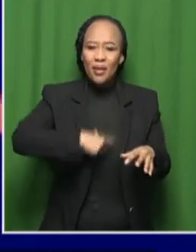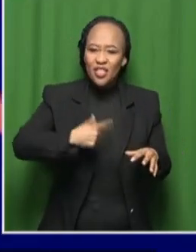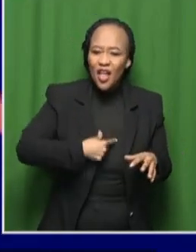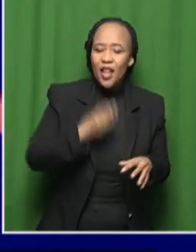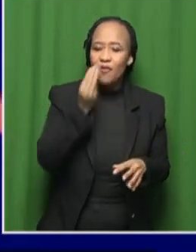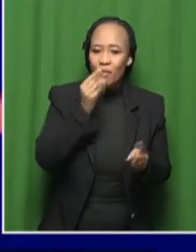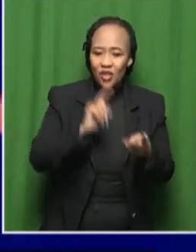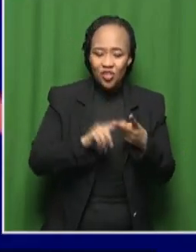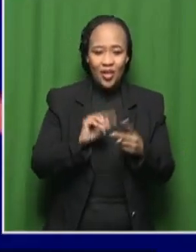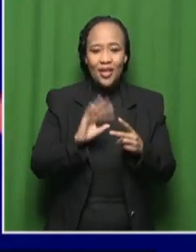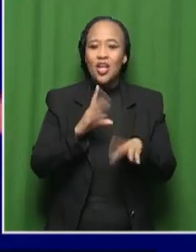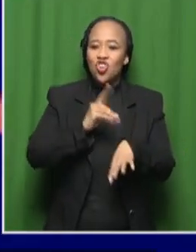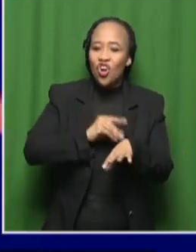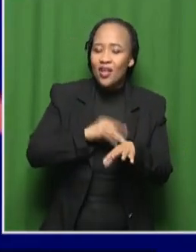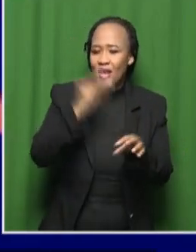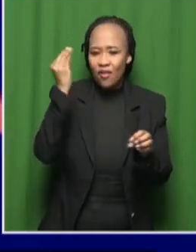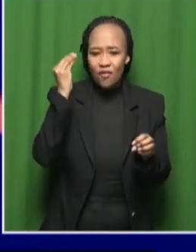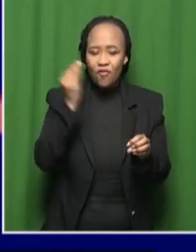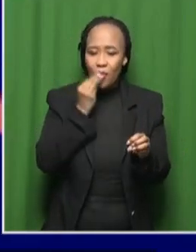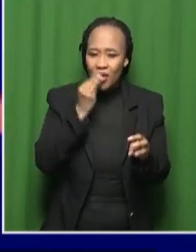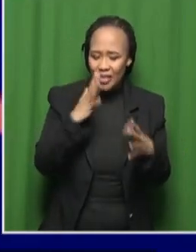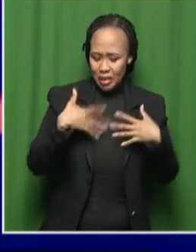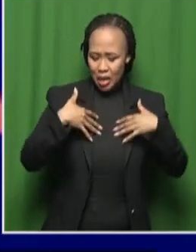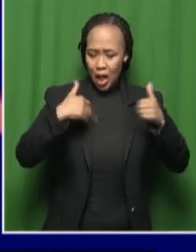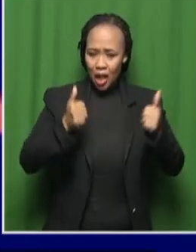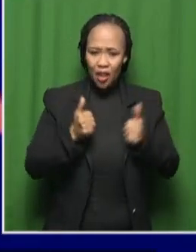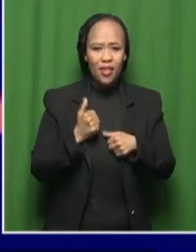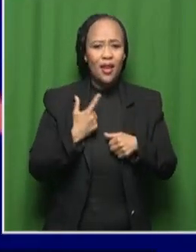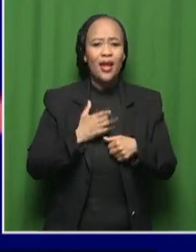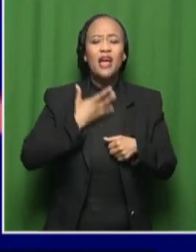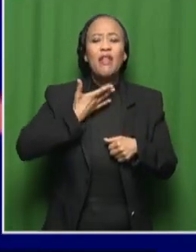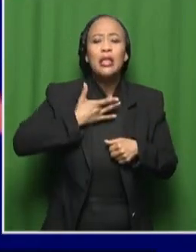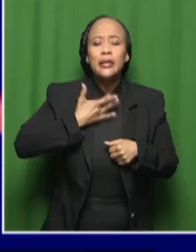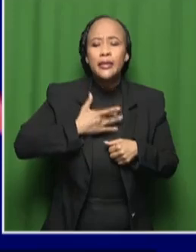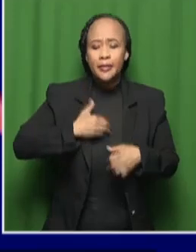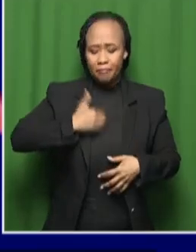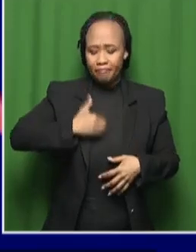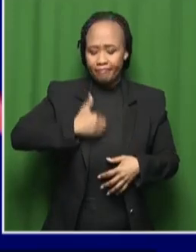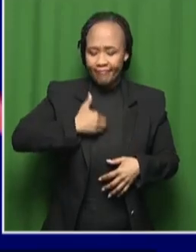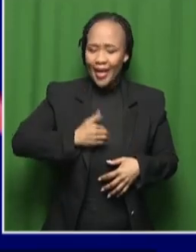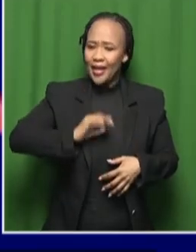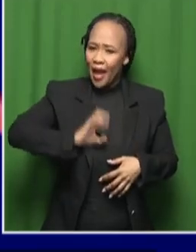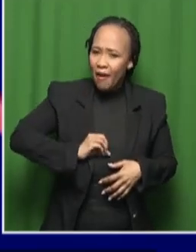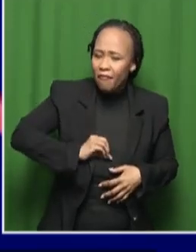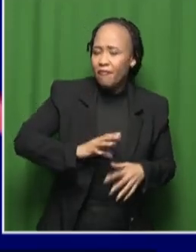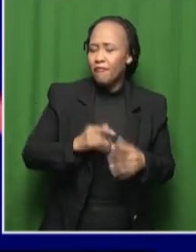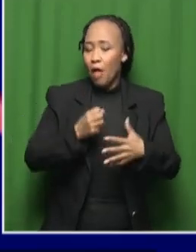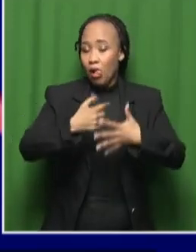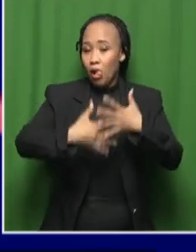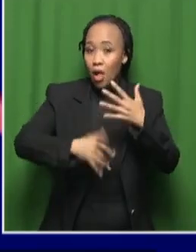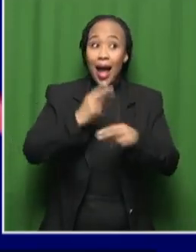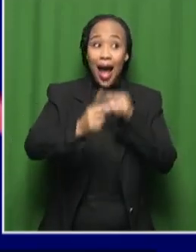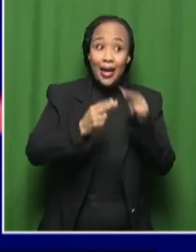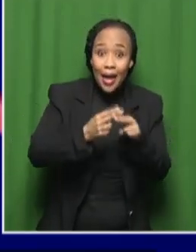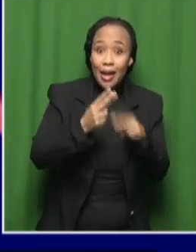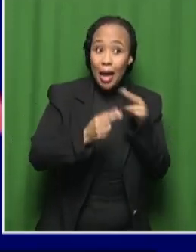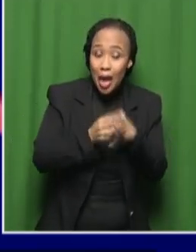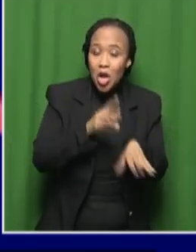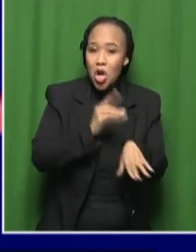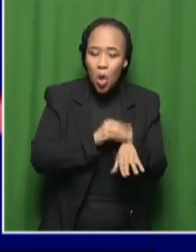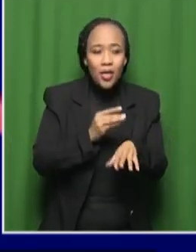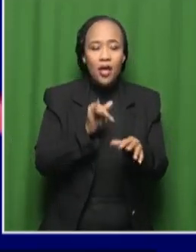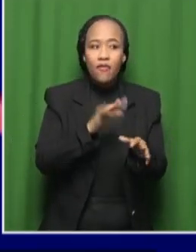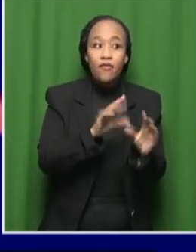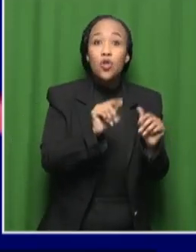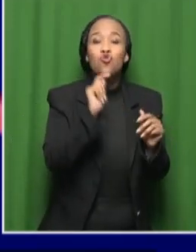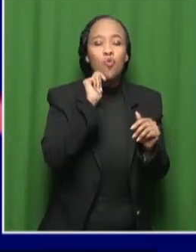and your healthcare information. The doctor asks you, have you got allergies, family history, and you fill it out over and over and over again. It's the biggest frustration. And so what we've